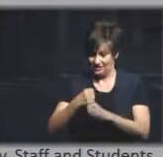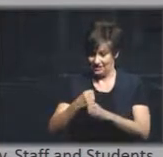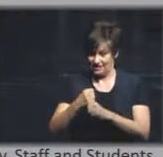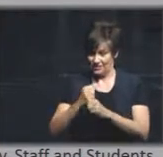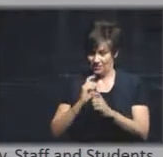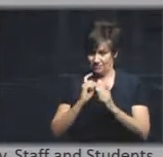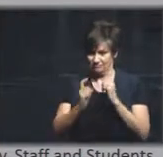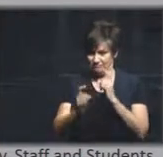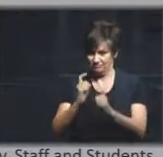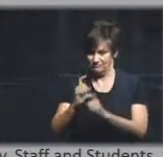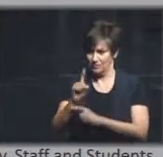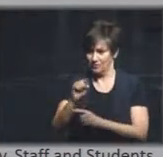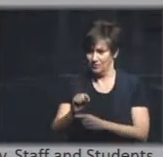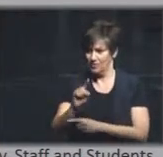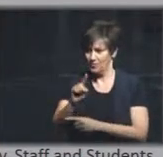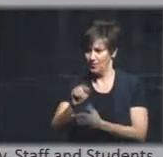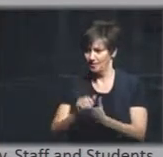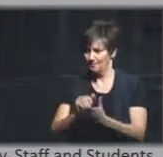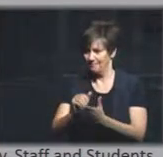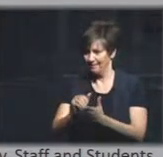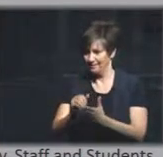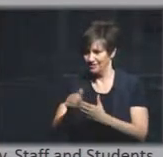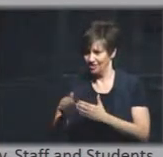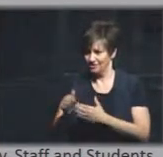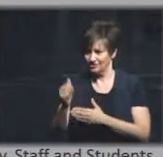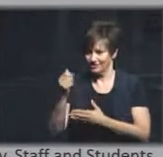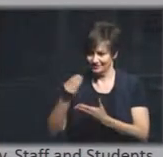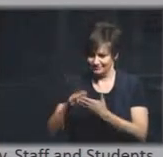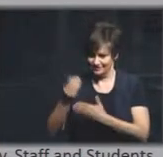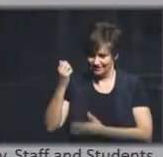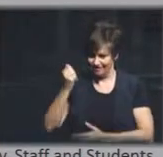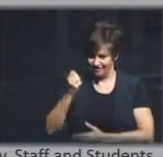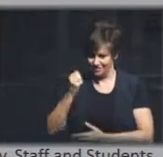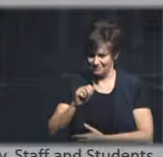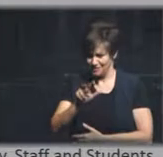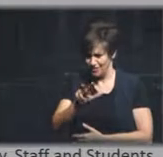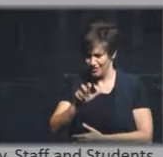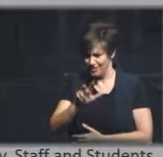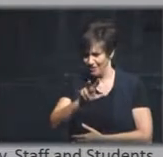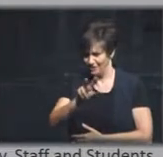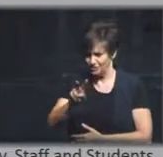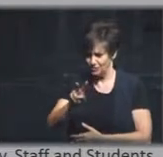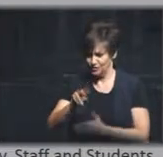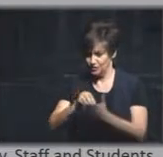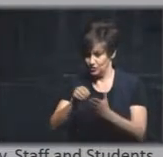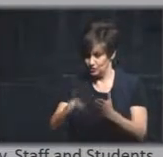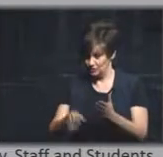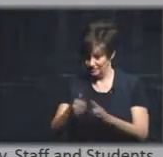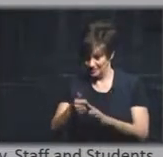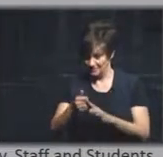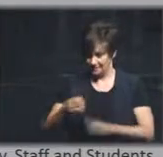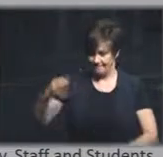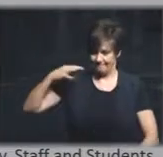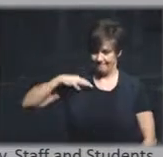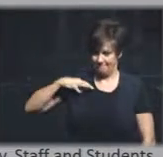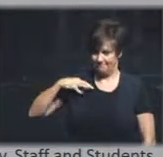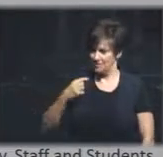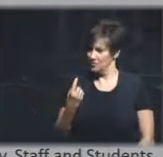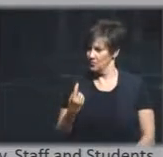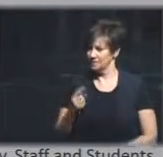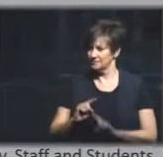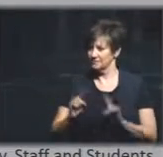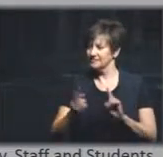awarding $1.1 million in scholarships. That's 332 students who are benefiting. One of the